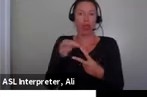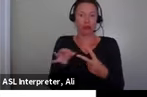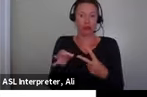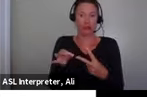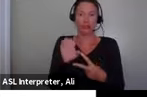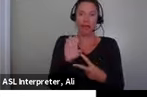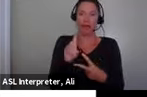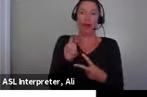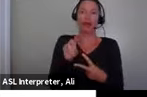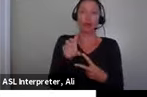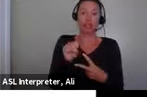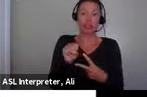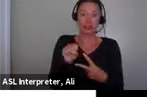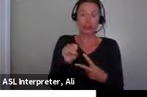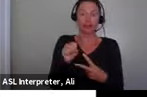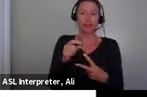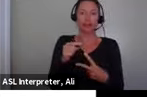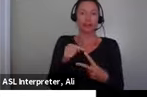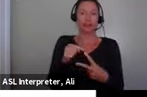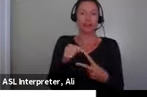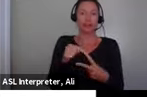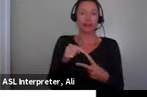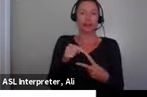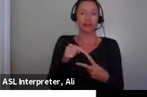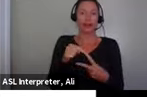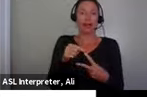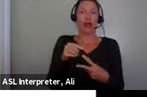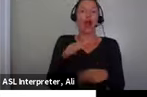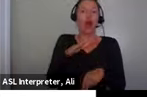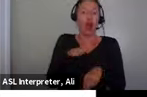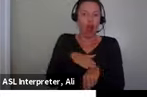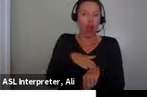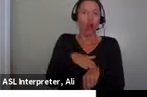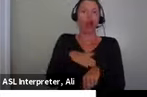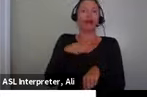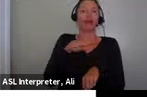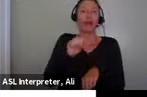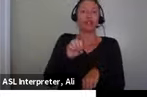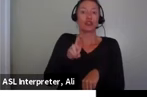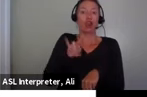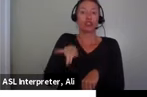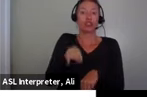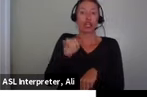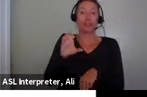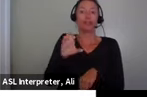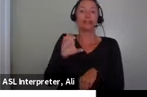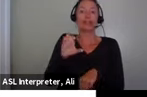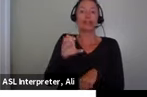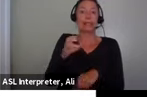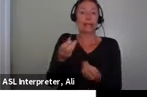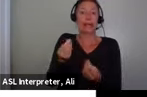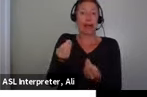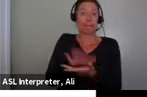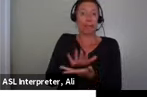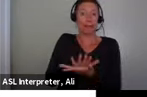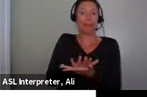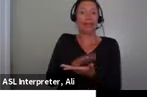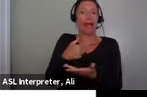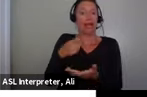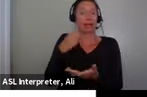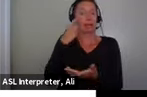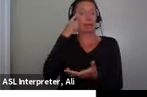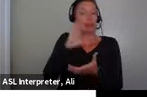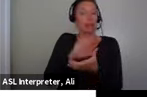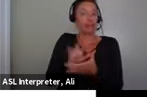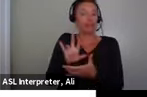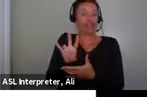Avenue alternative on the SRJC campus specifically, I believe it's 7 trees that are gonna require